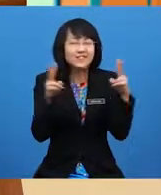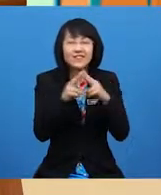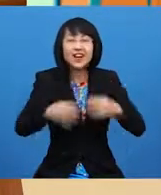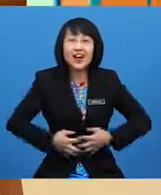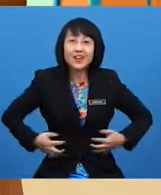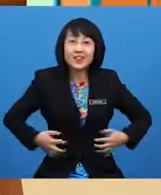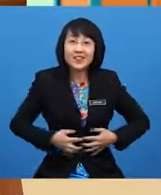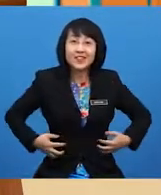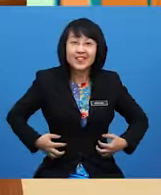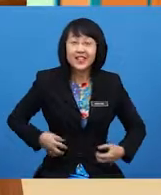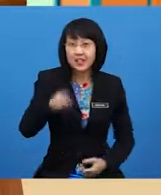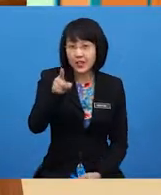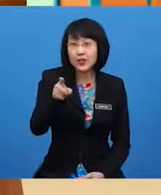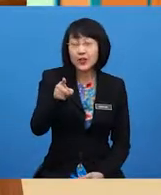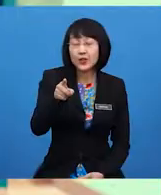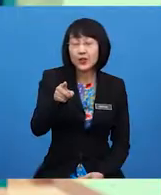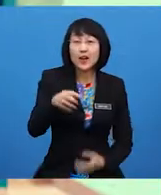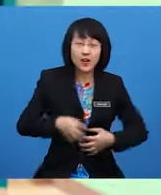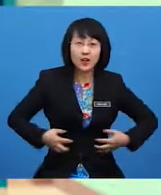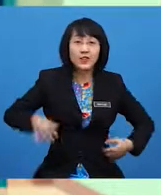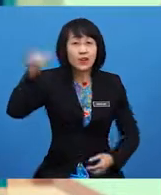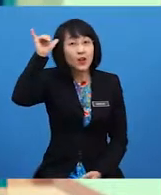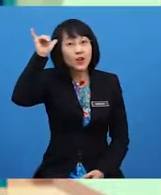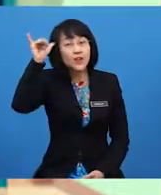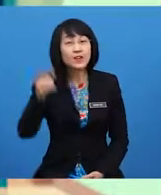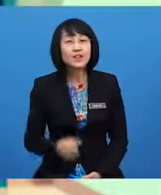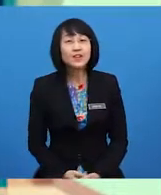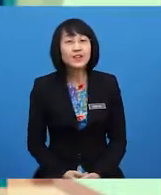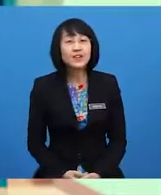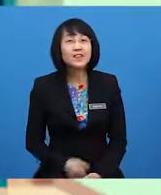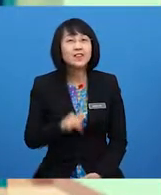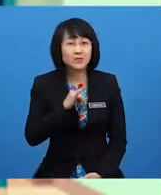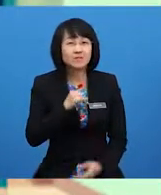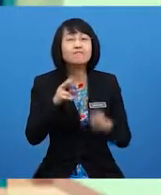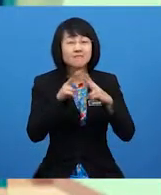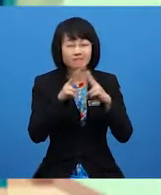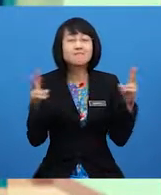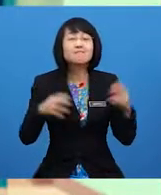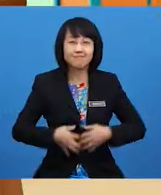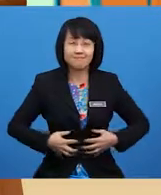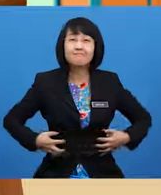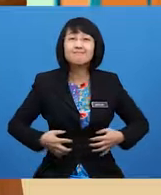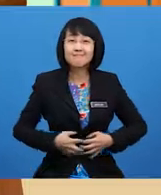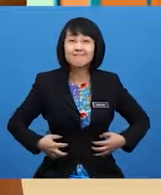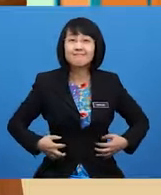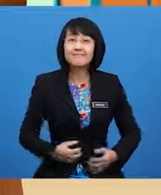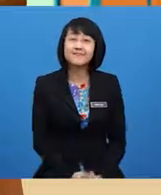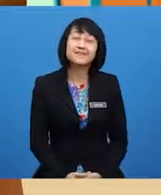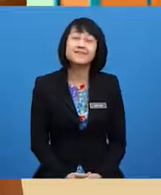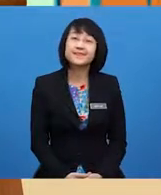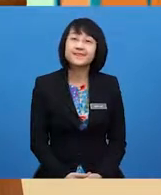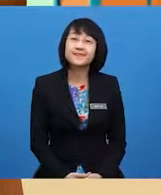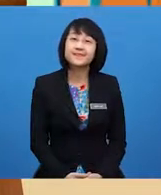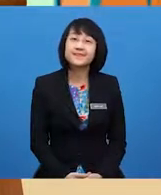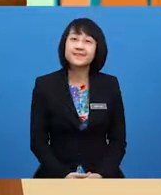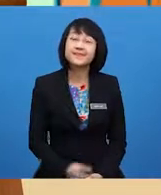hungry. Are you hungry, Yolo? I'm very hungry. Oh,